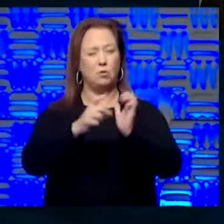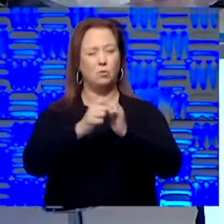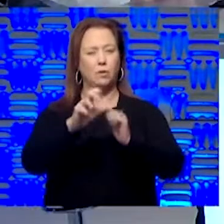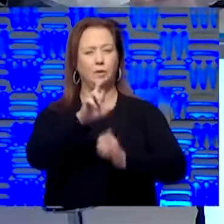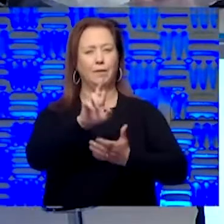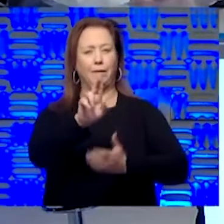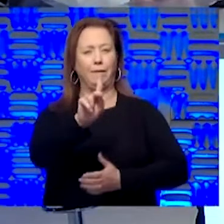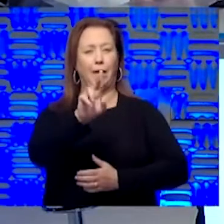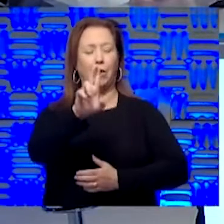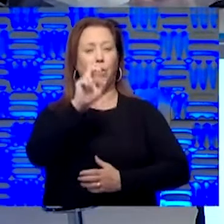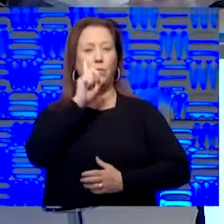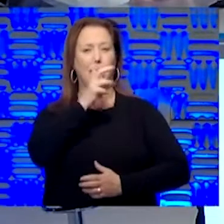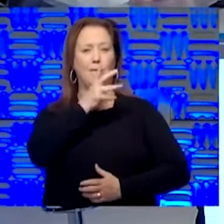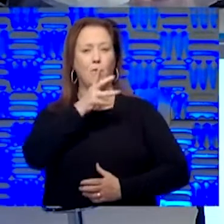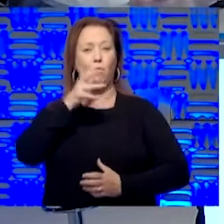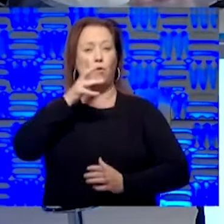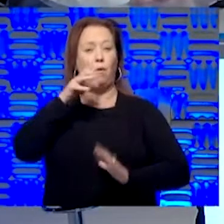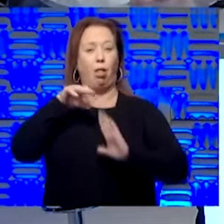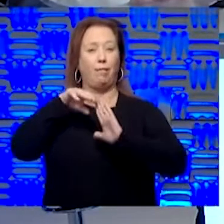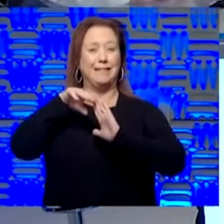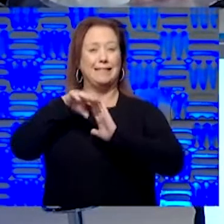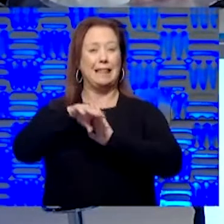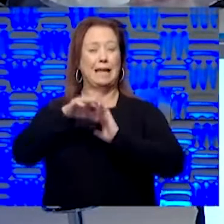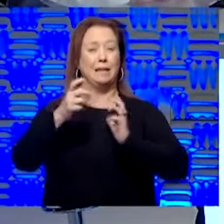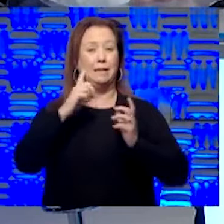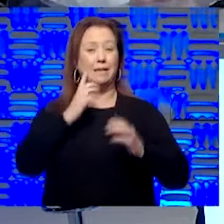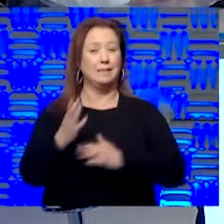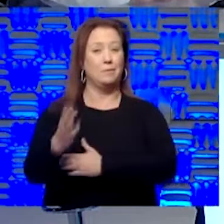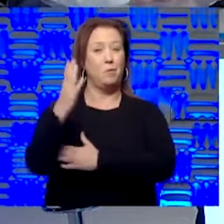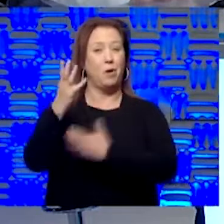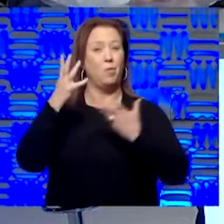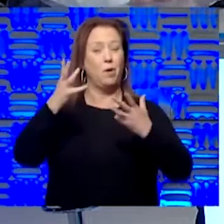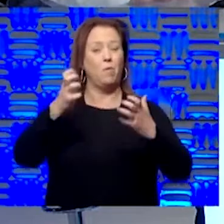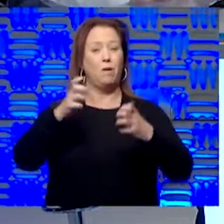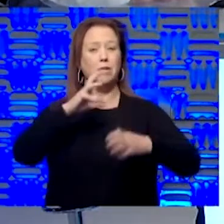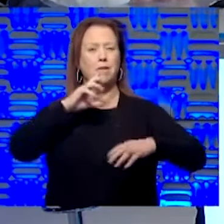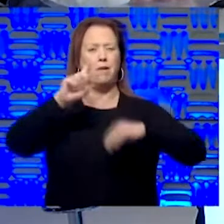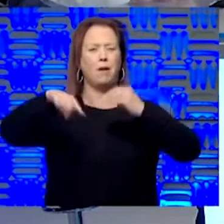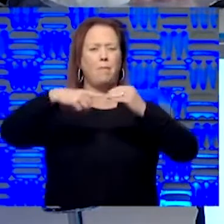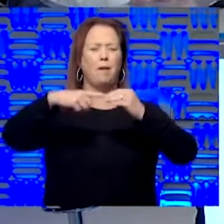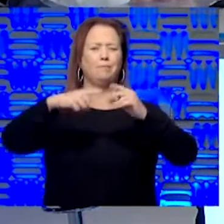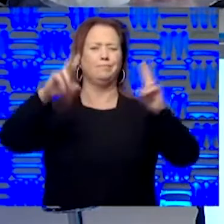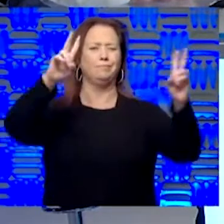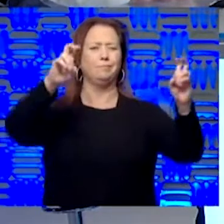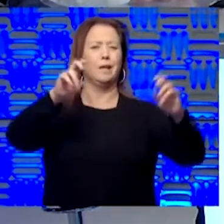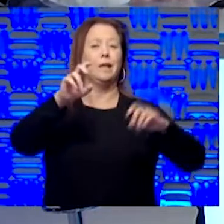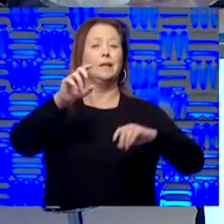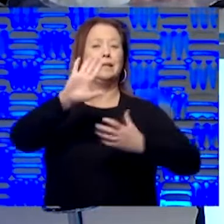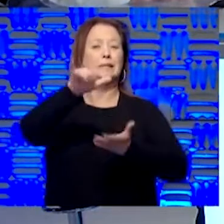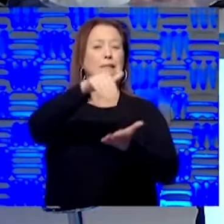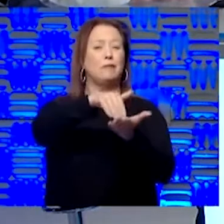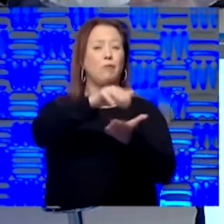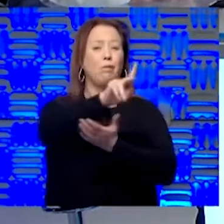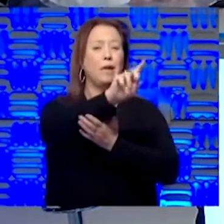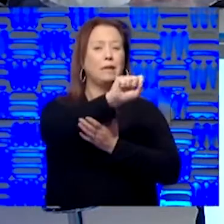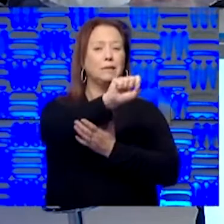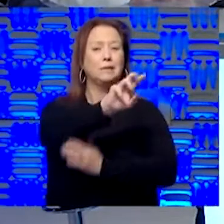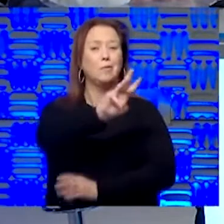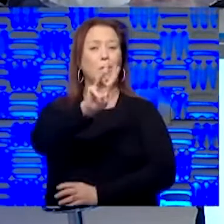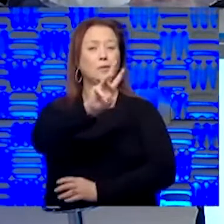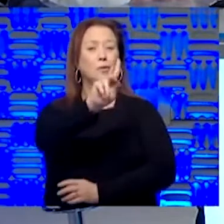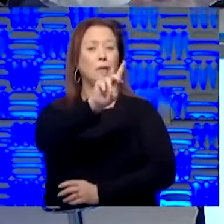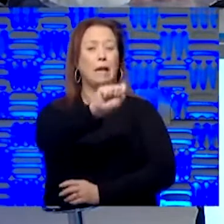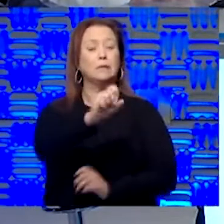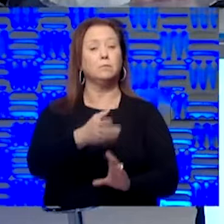rural slant this morning because we wanted to make sure we're covering some of the issues out in central and western Kansas.